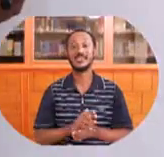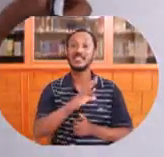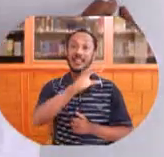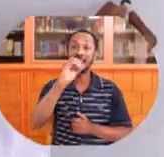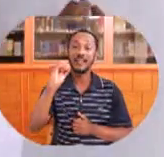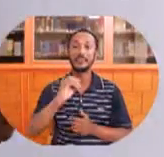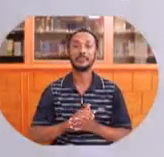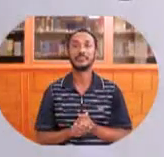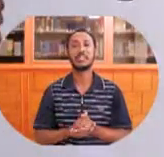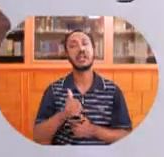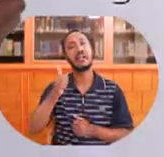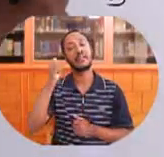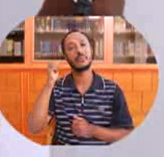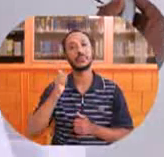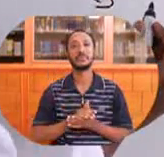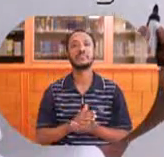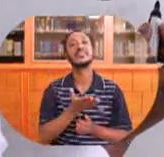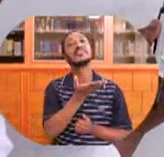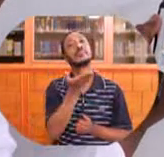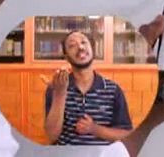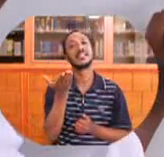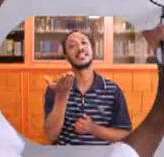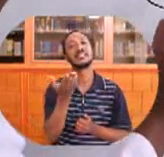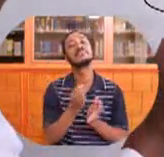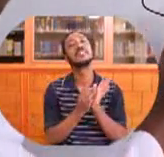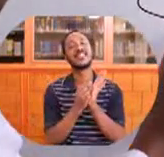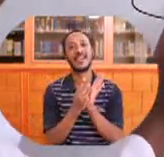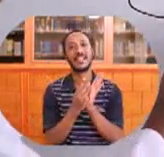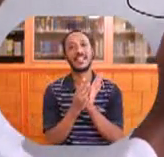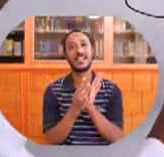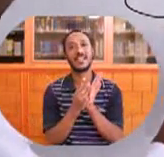and other substances like